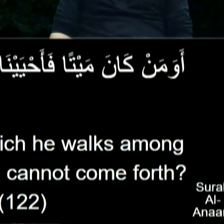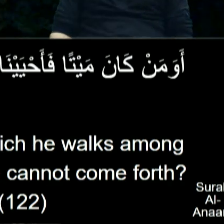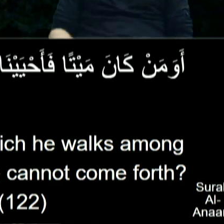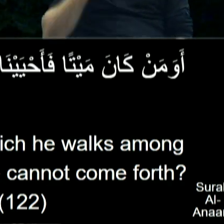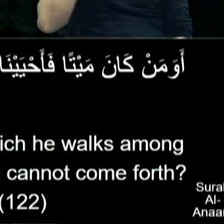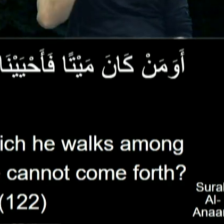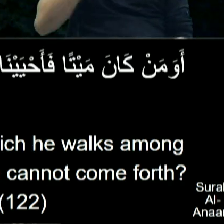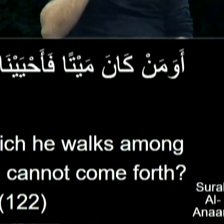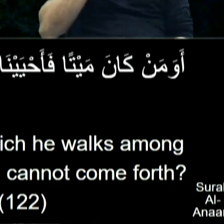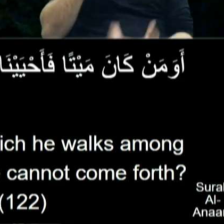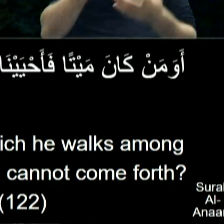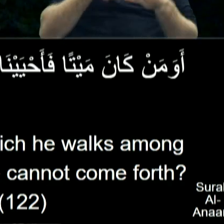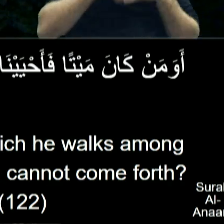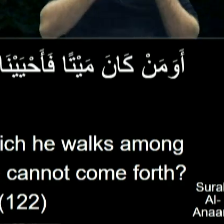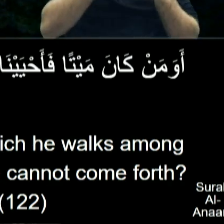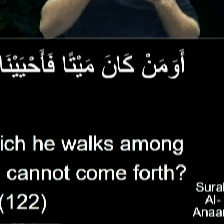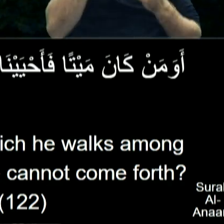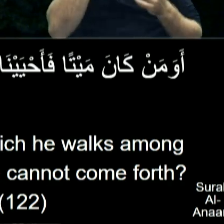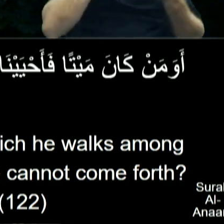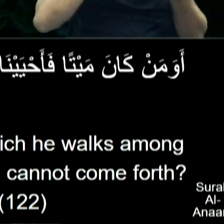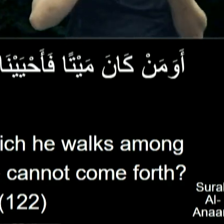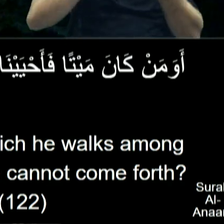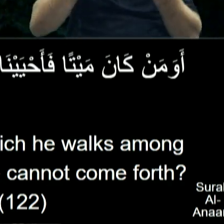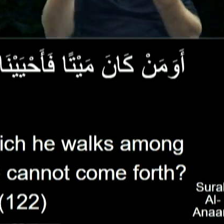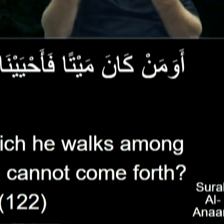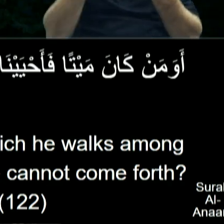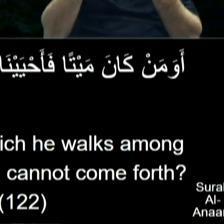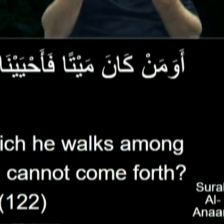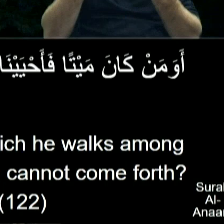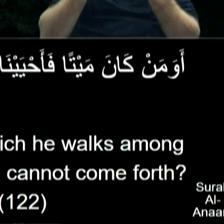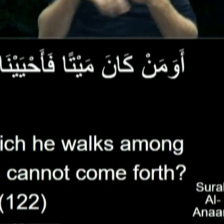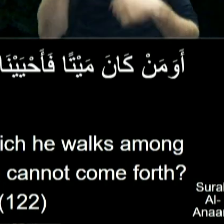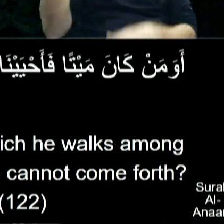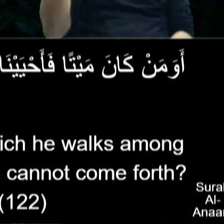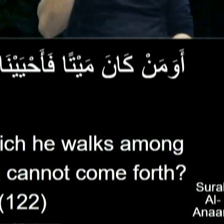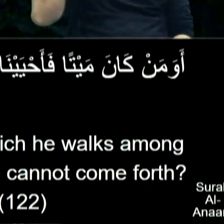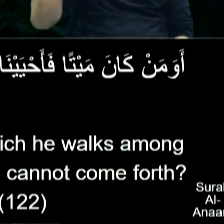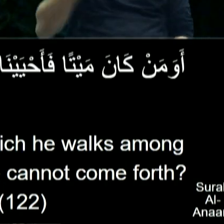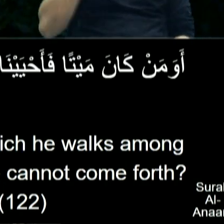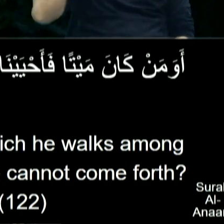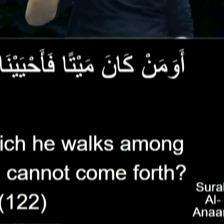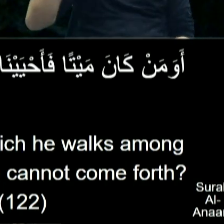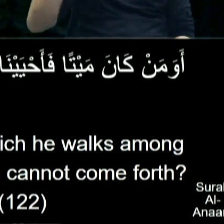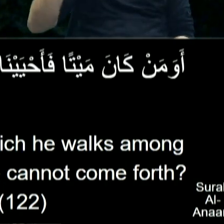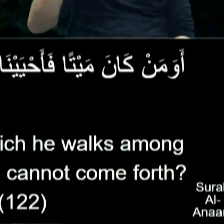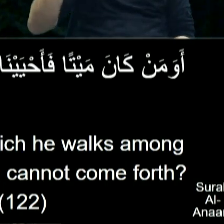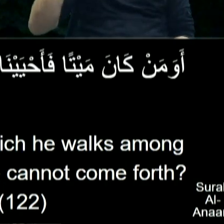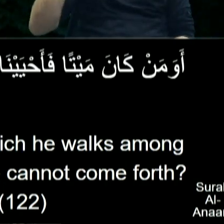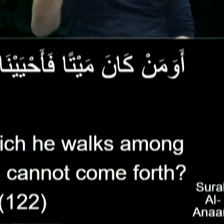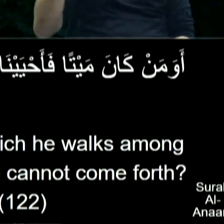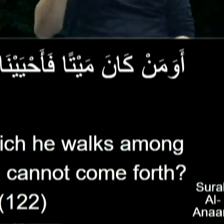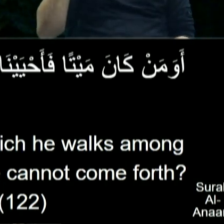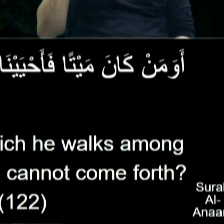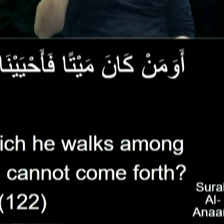Wednesday. Thursday, of course, being only for Imam Hussein. Recite one last salat ala Muhammad wa ala Muhammad, please.